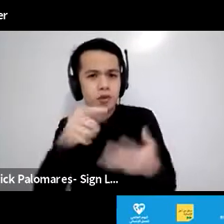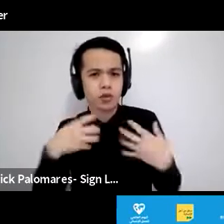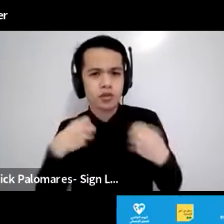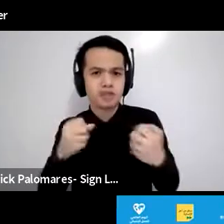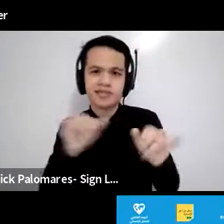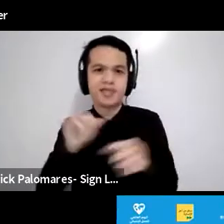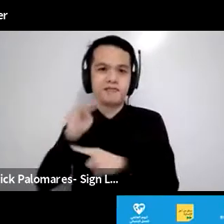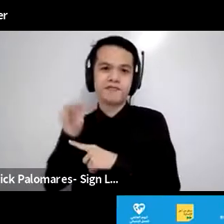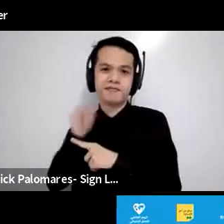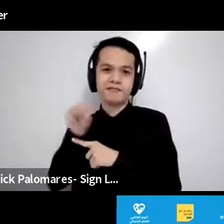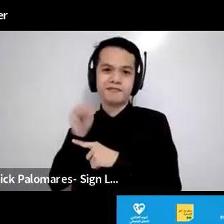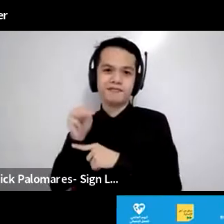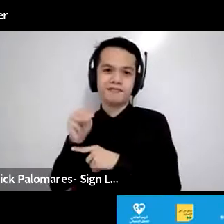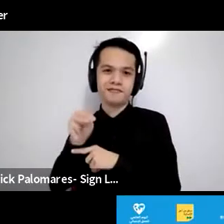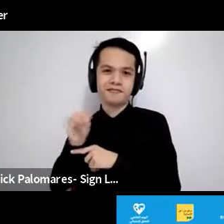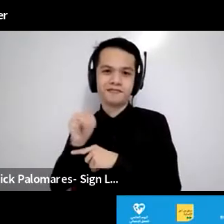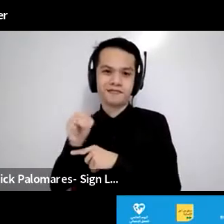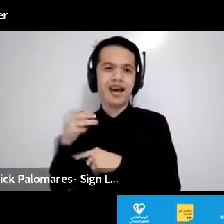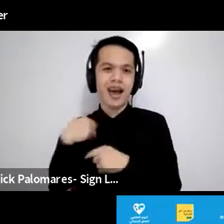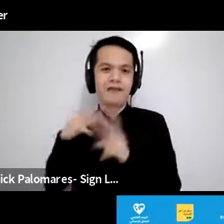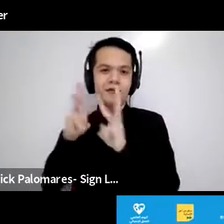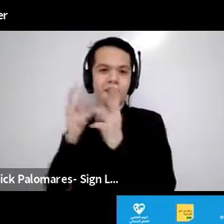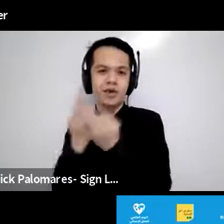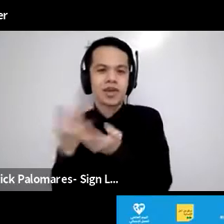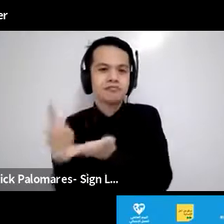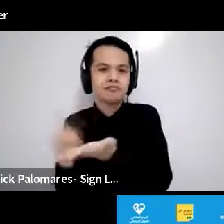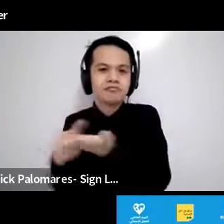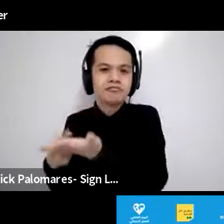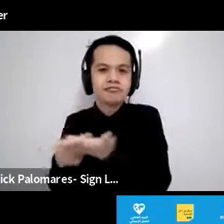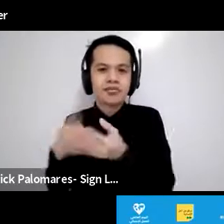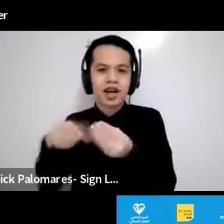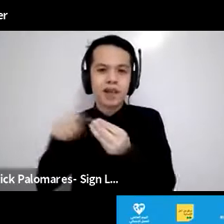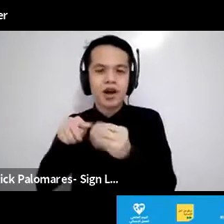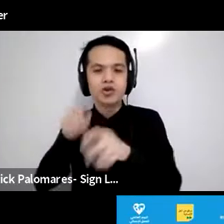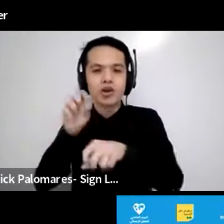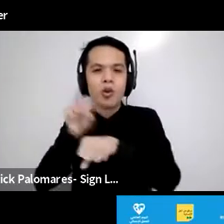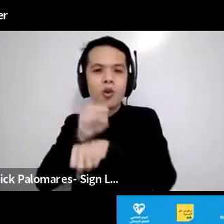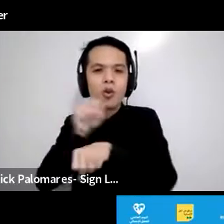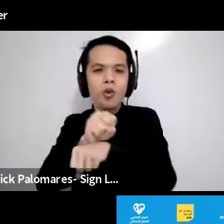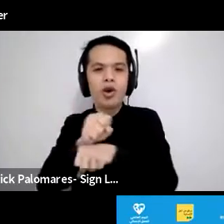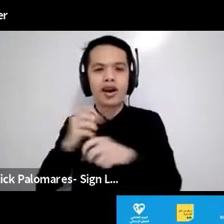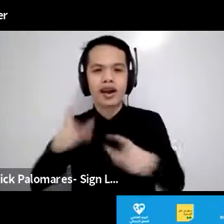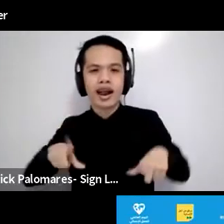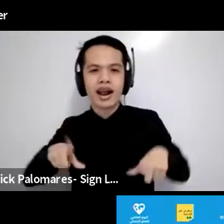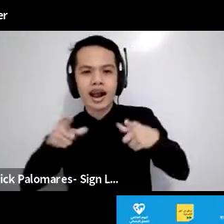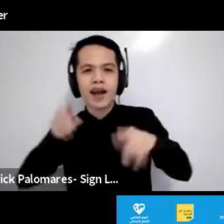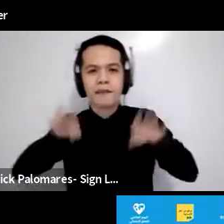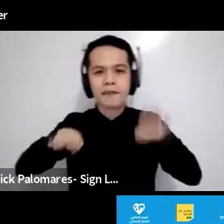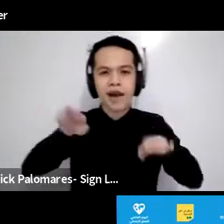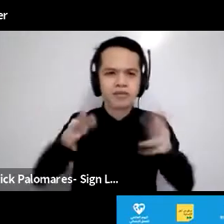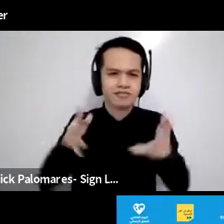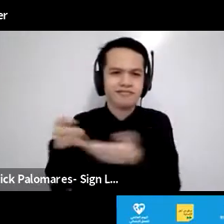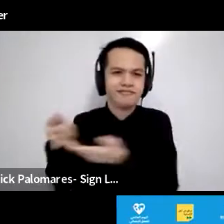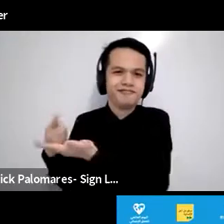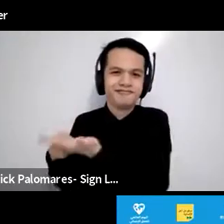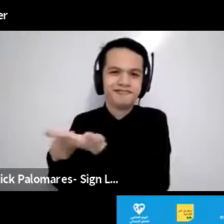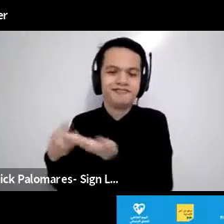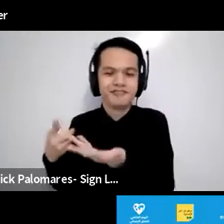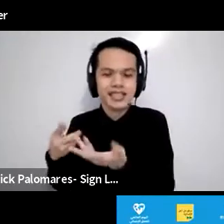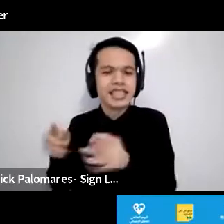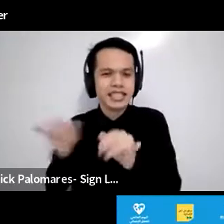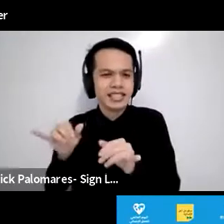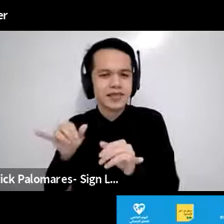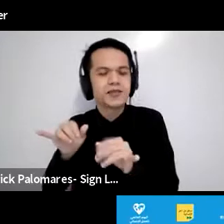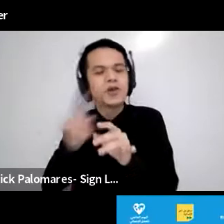have a webinar on work-life balance. So it's very important that we have